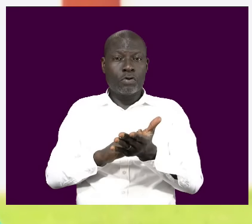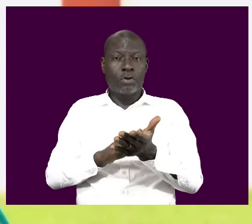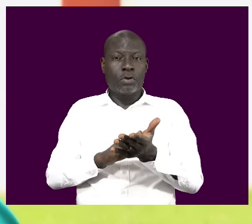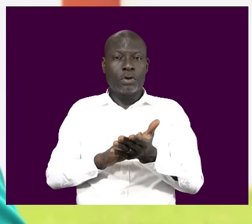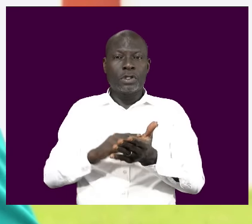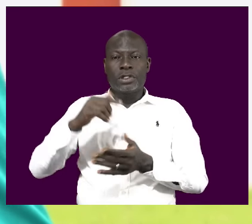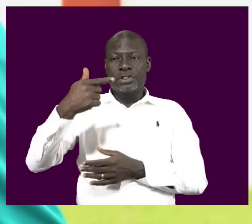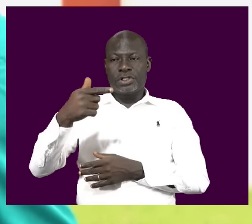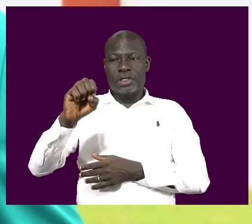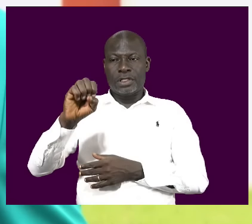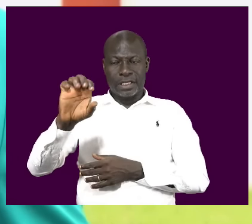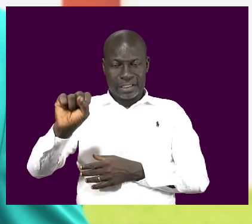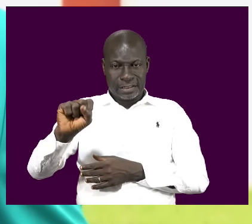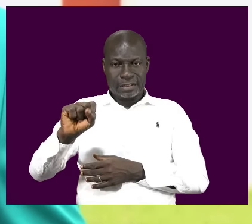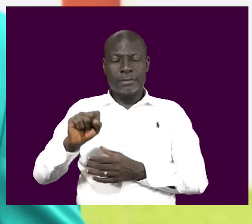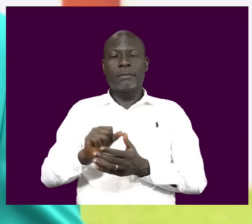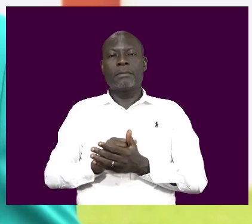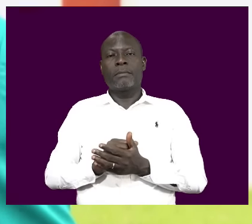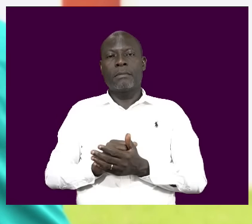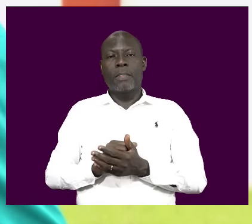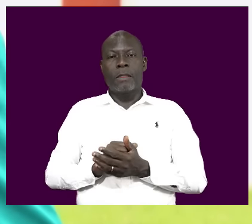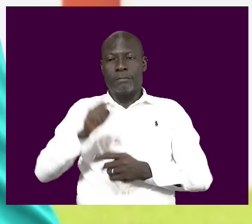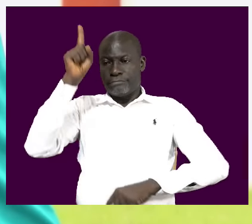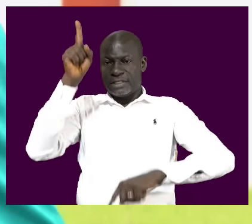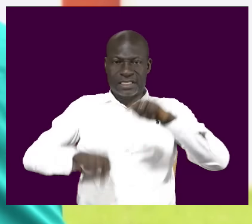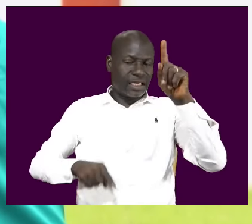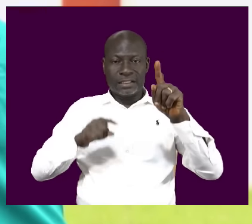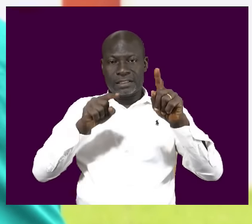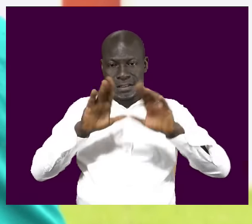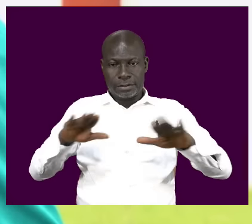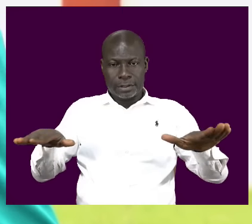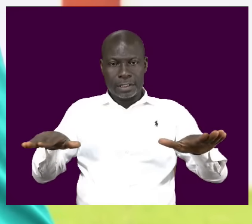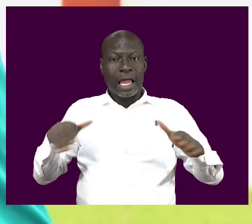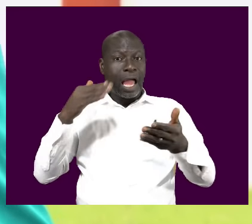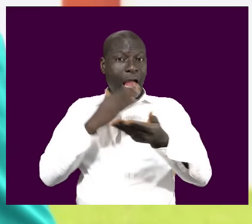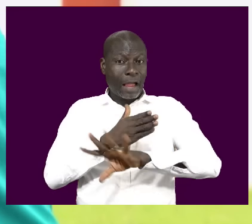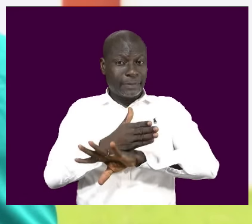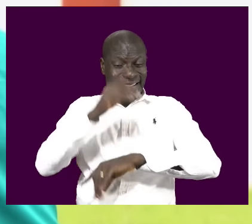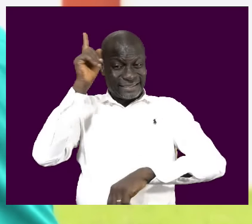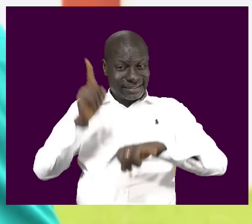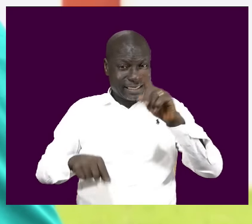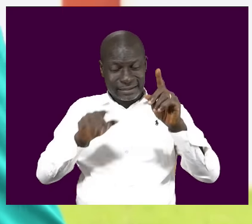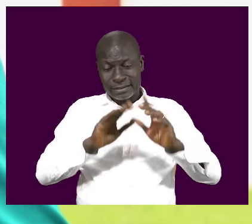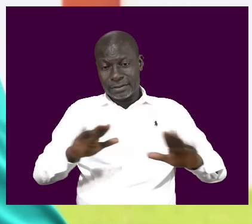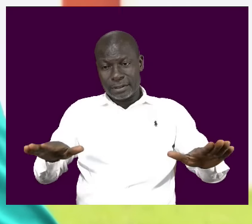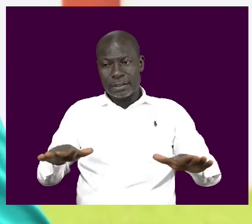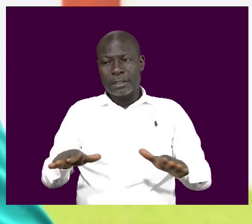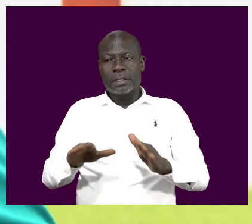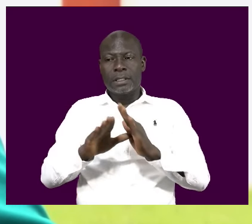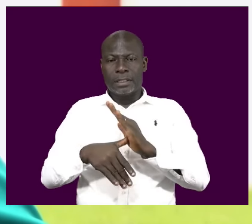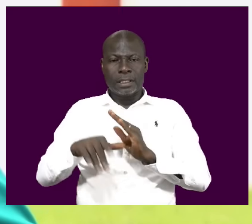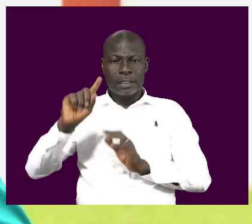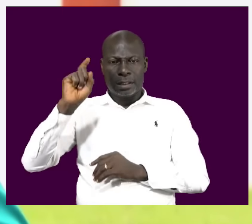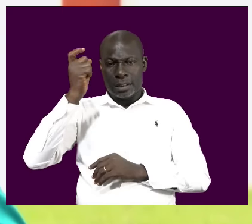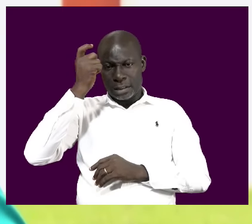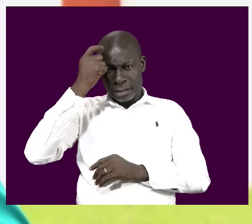e kan se yenyi nkwala na di ye to man wo ye yi nkwala na di no the next move aye mampani na na akufu